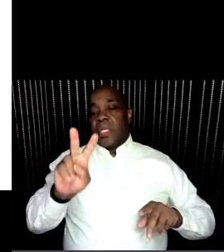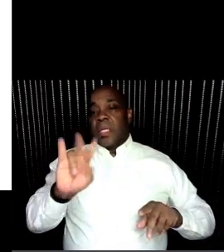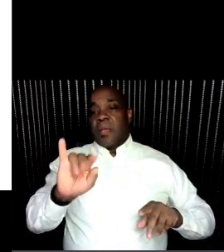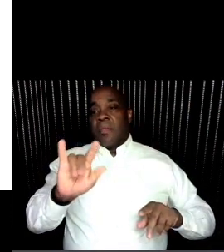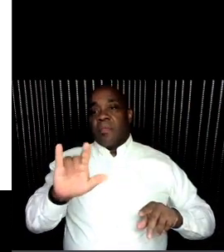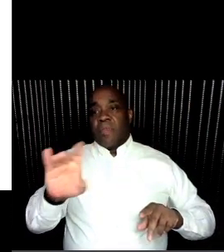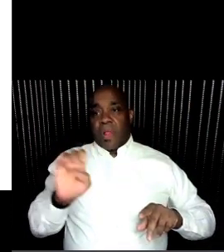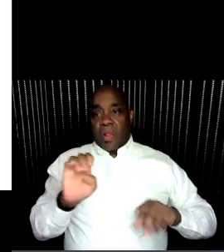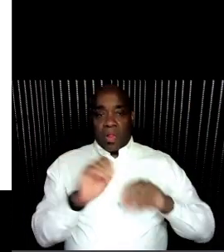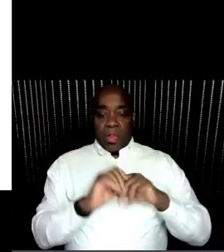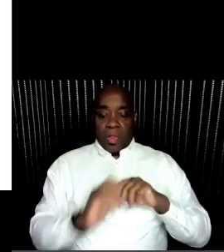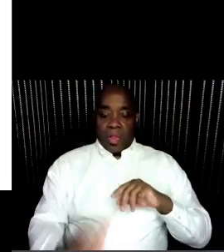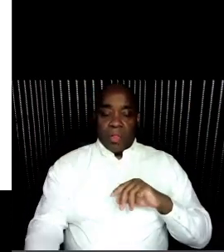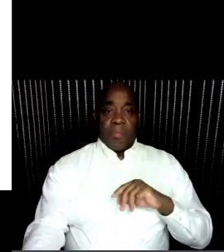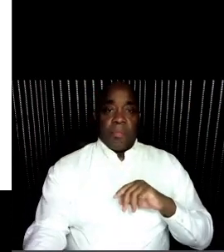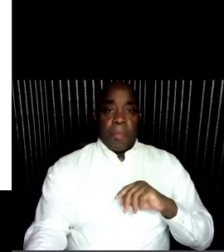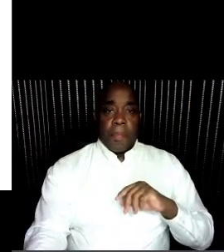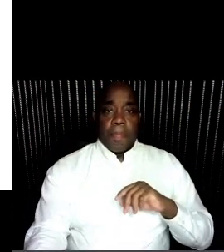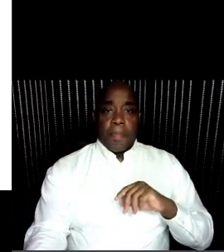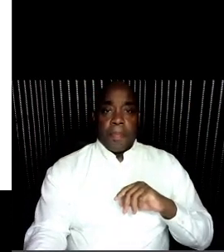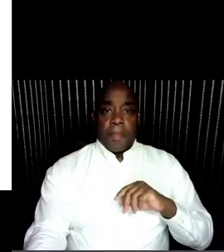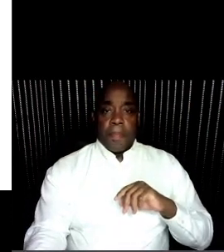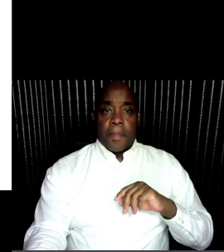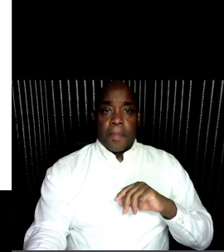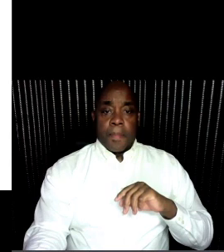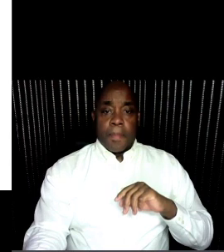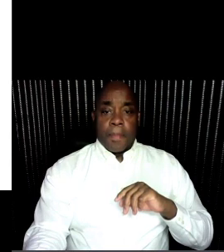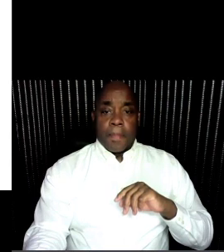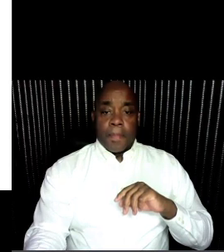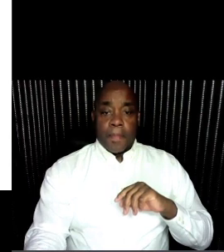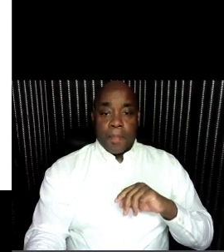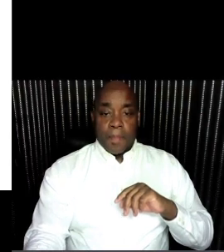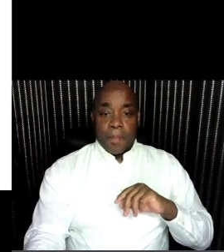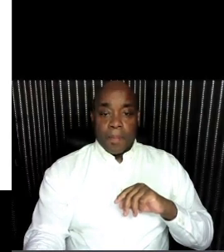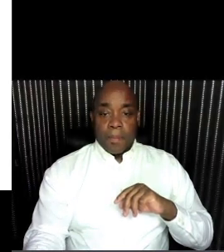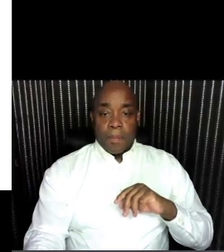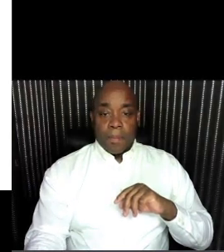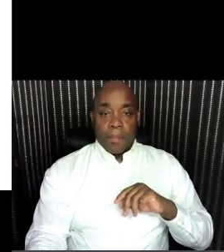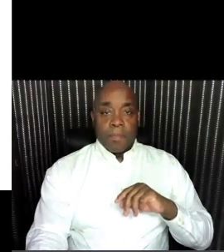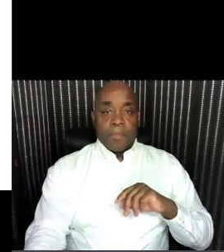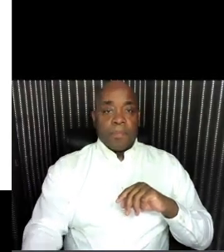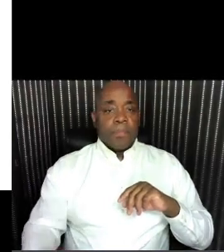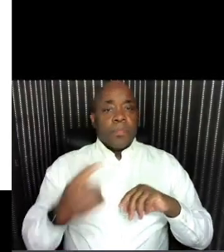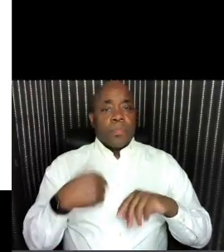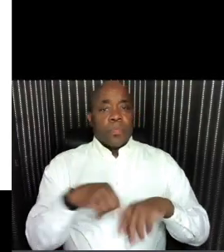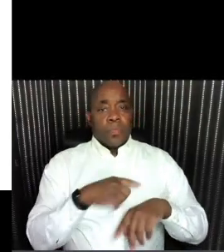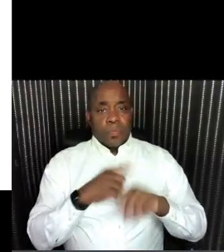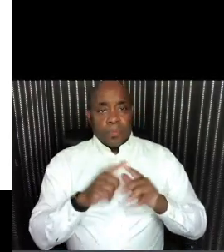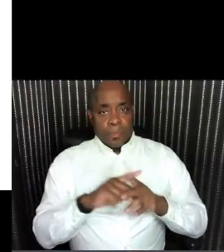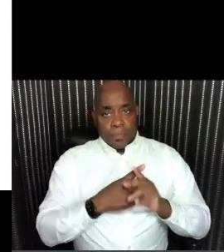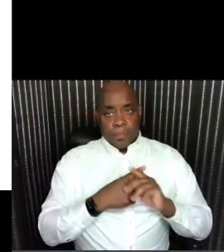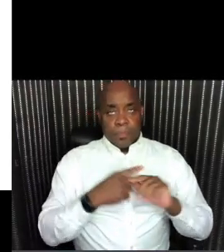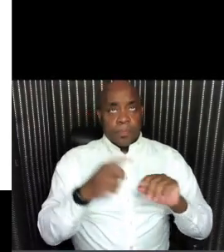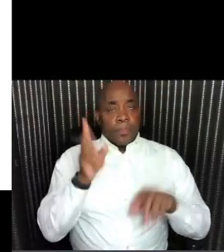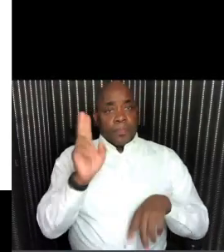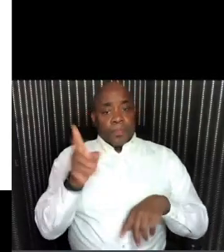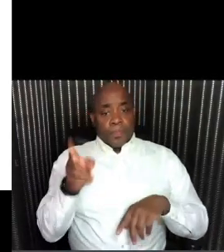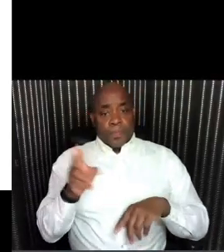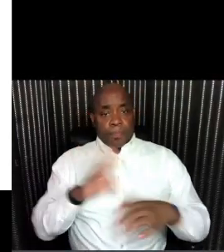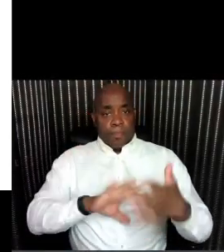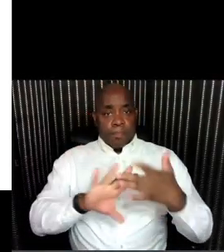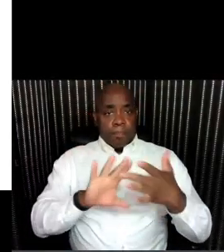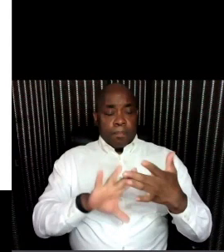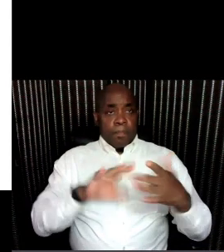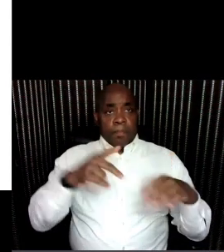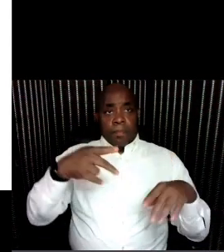festival, the Association of Preserved Eatonville Community. So we started to do oral histories that turned into a podcast. And that podcast, Every